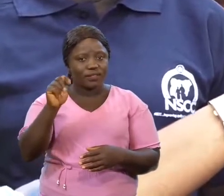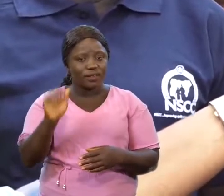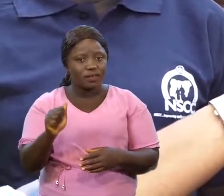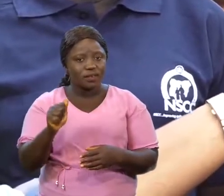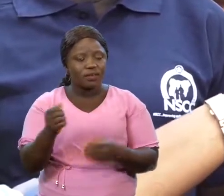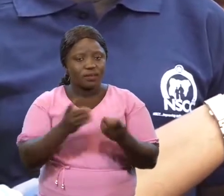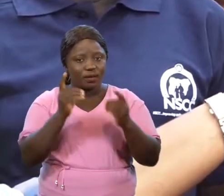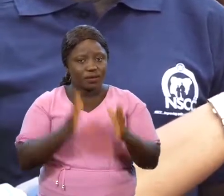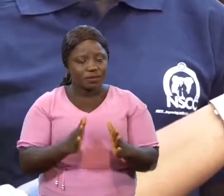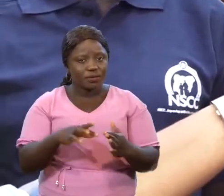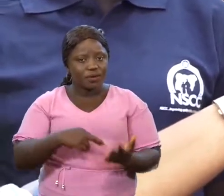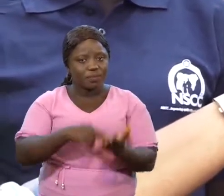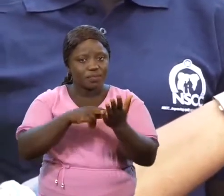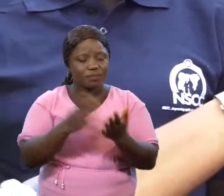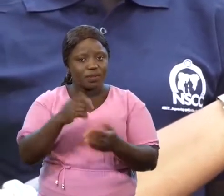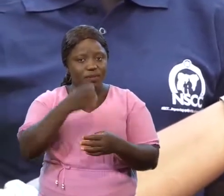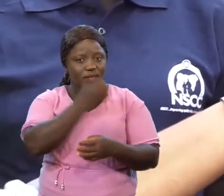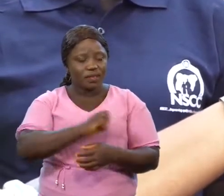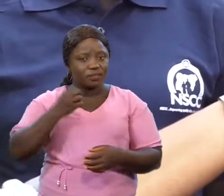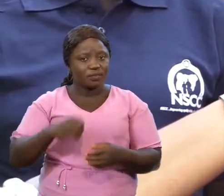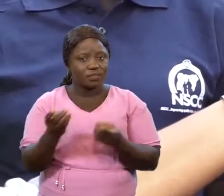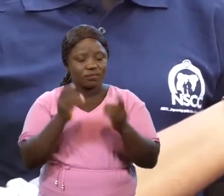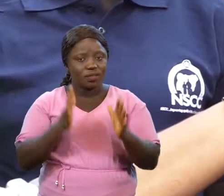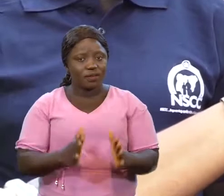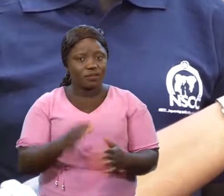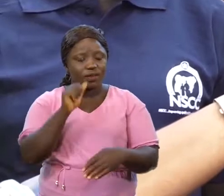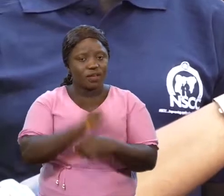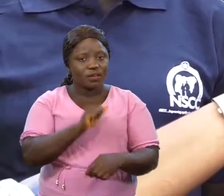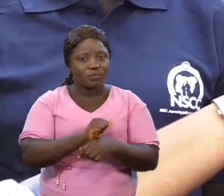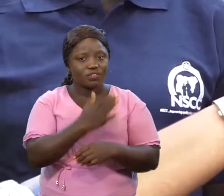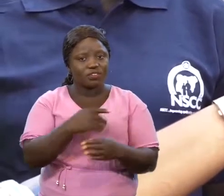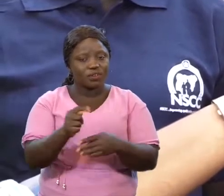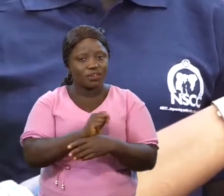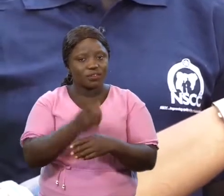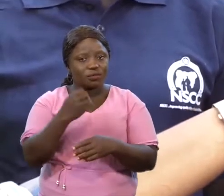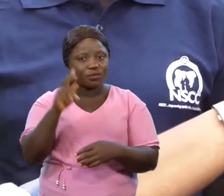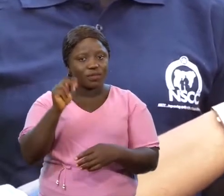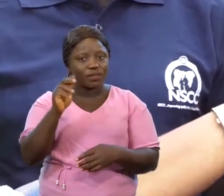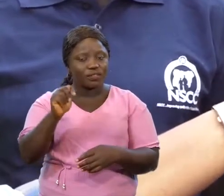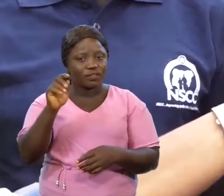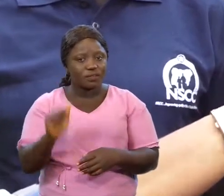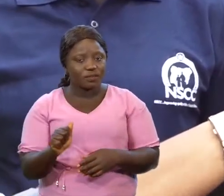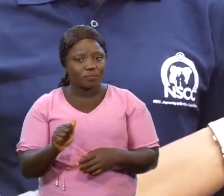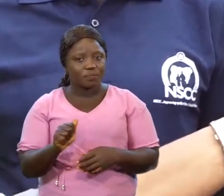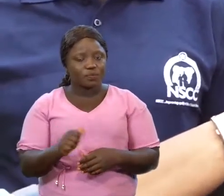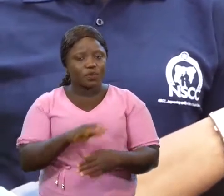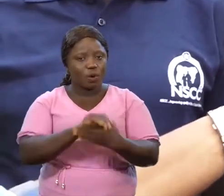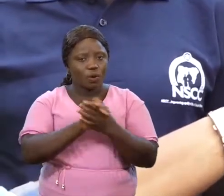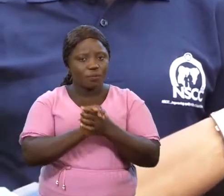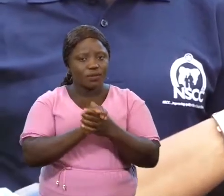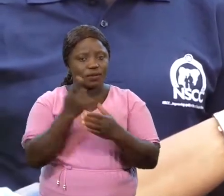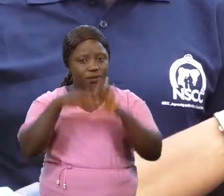NTA DG, represented by the Executive Director of Administration and Training of the NTA, Steve